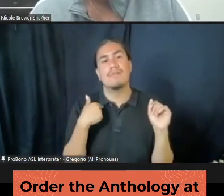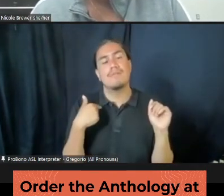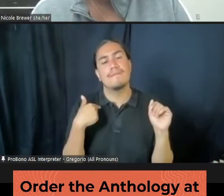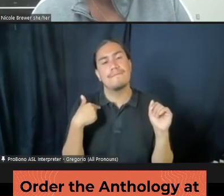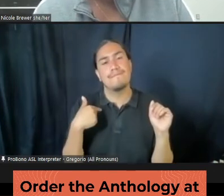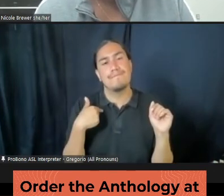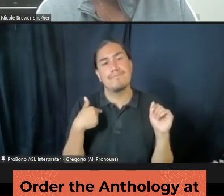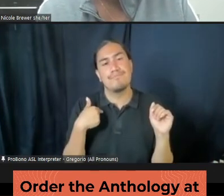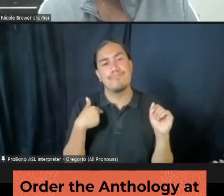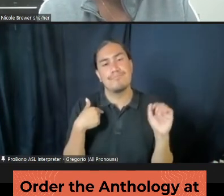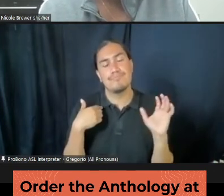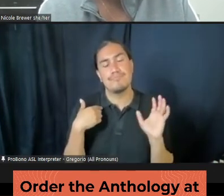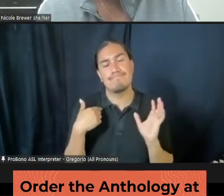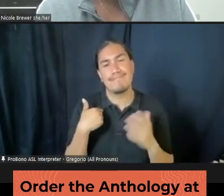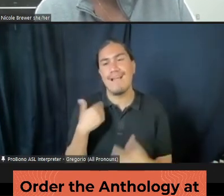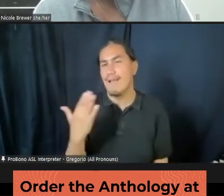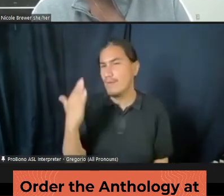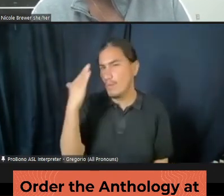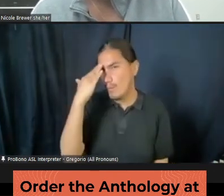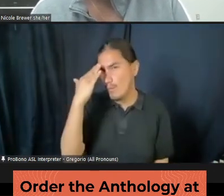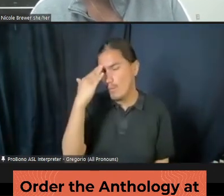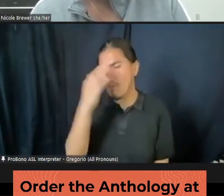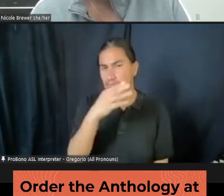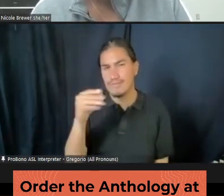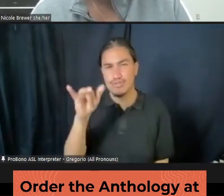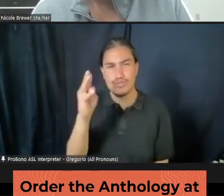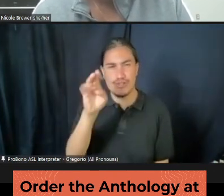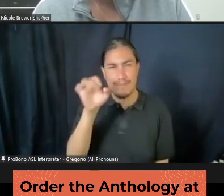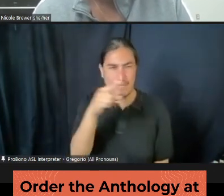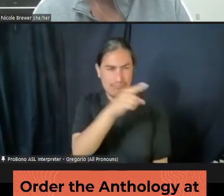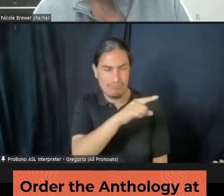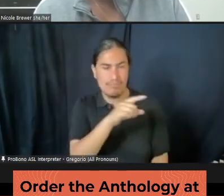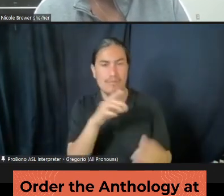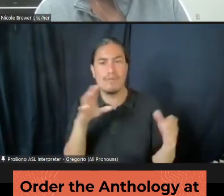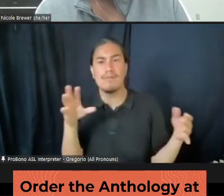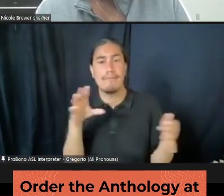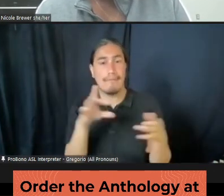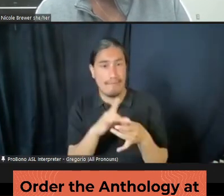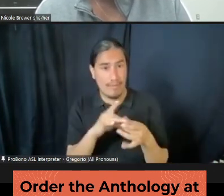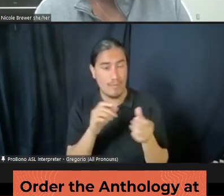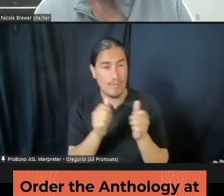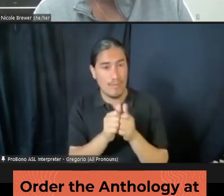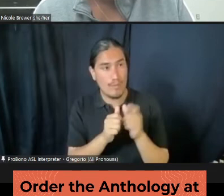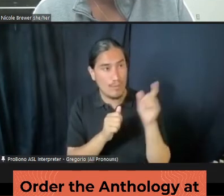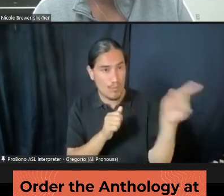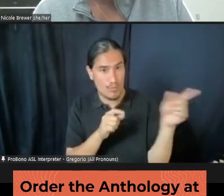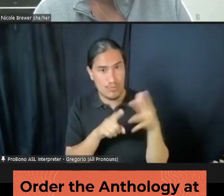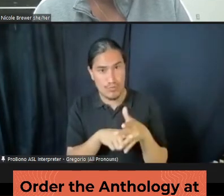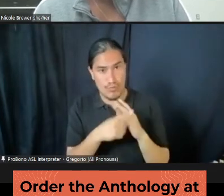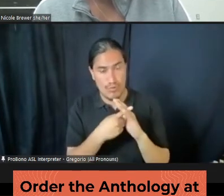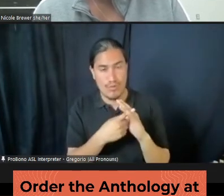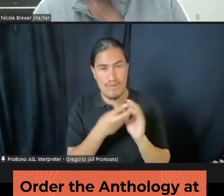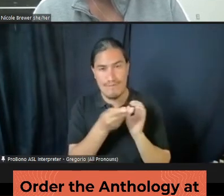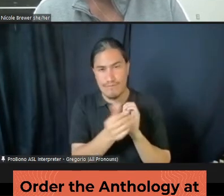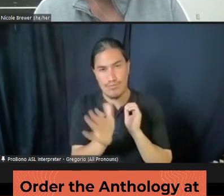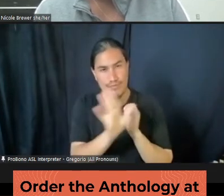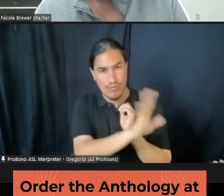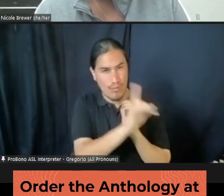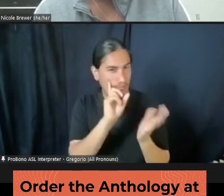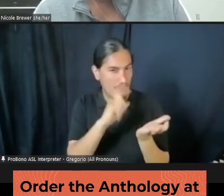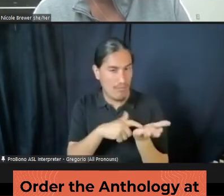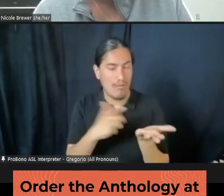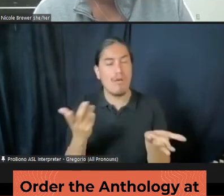I know that, and actually, Jamie, it connects a little bit to where you started in some of your acknowledgments. I know